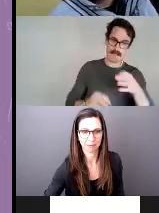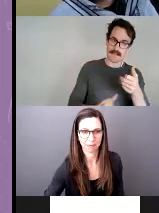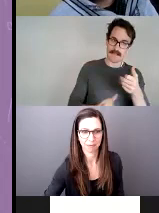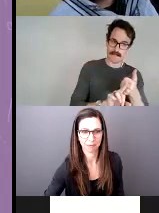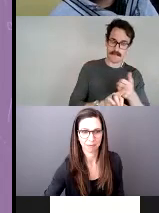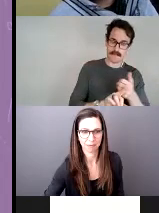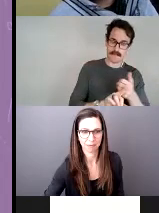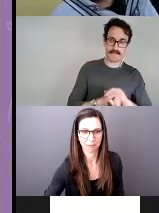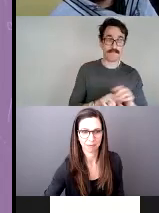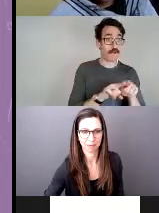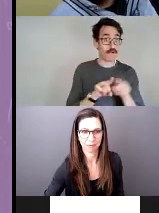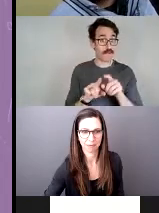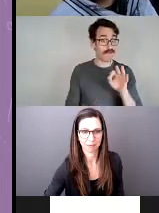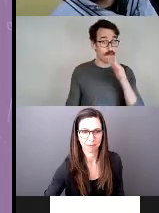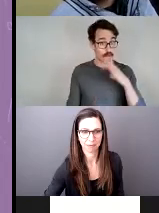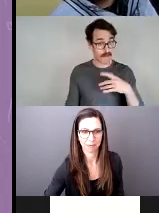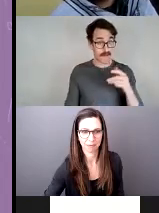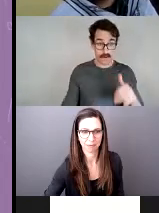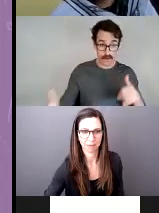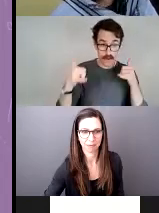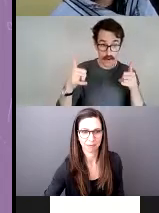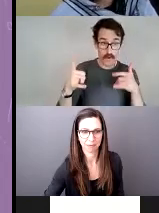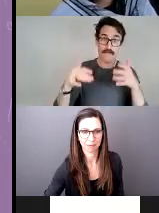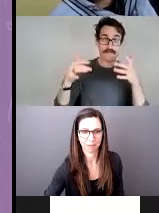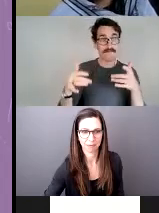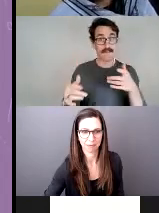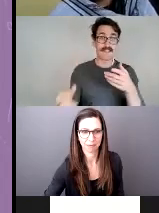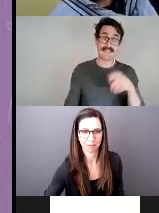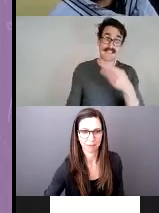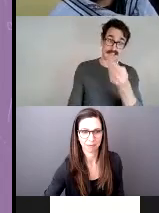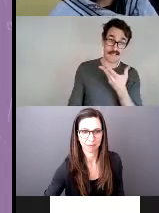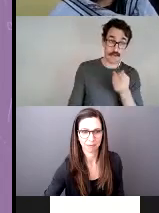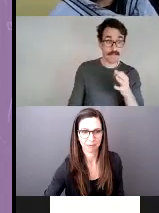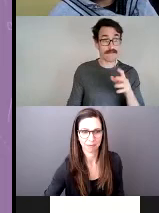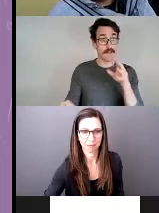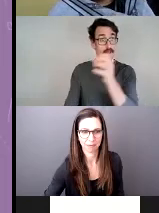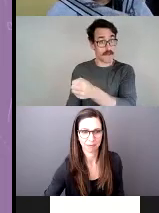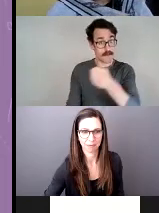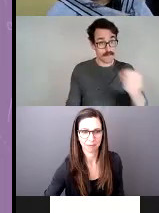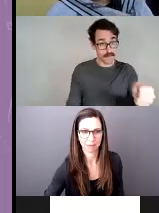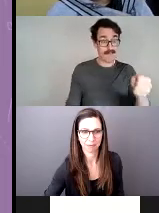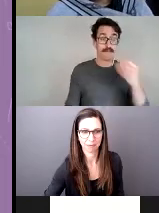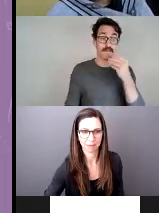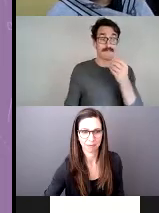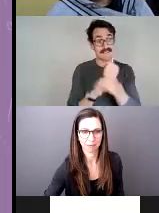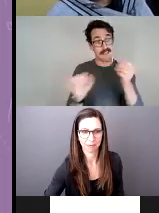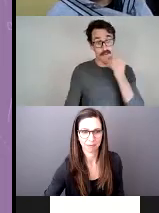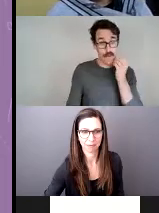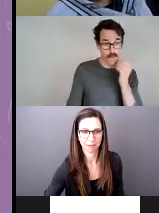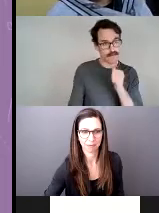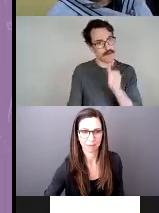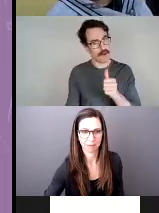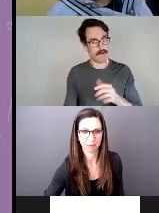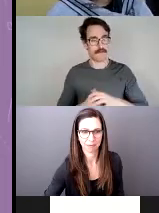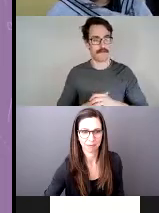us, whether you were placed in the shelter or not. We are also partnered with some of the other shelters out of